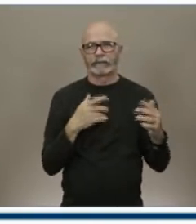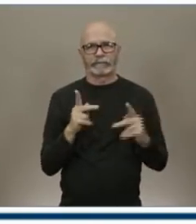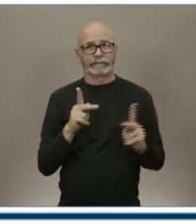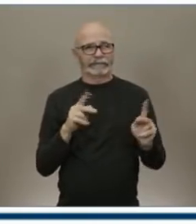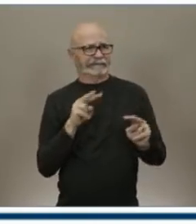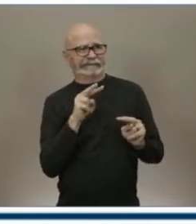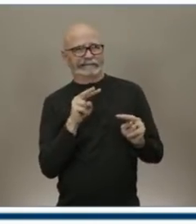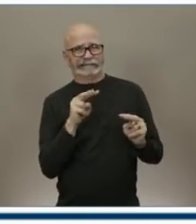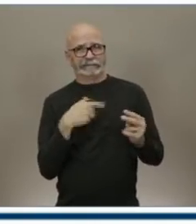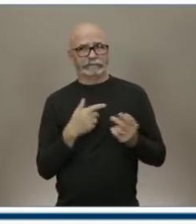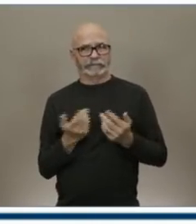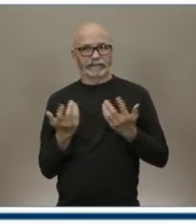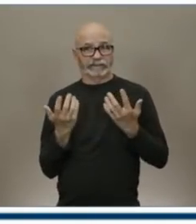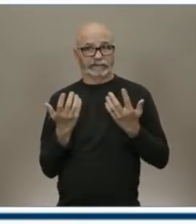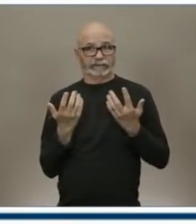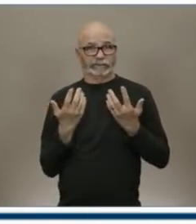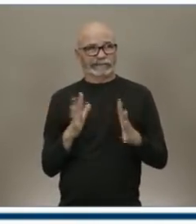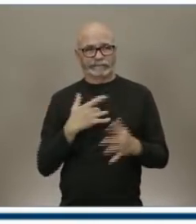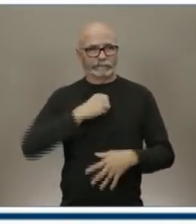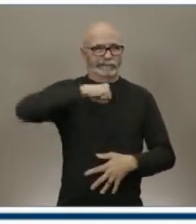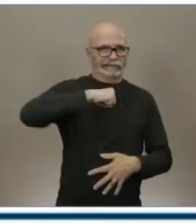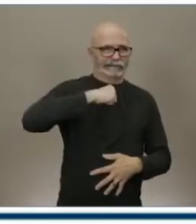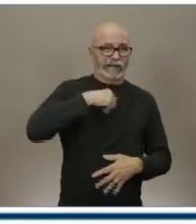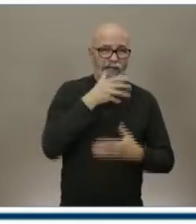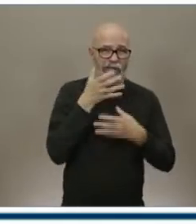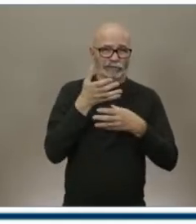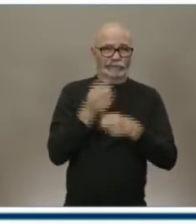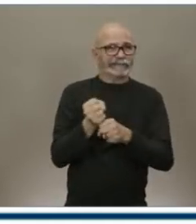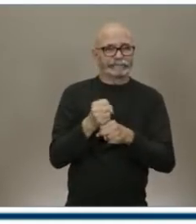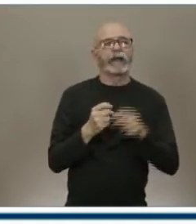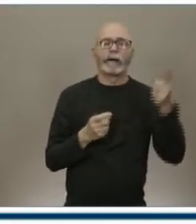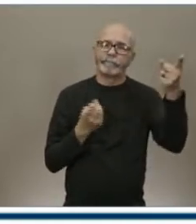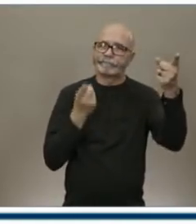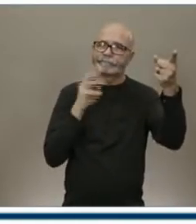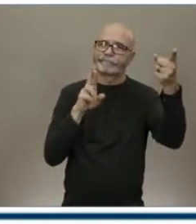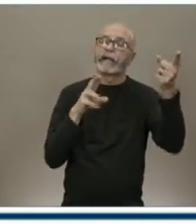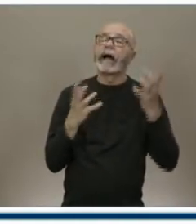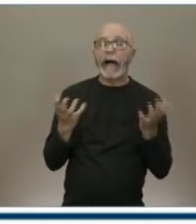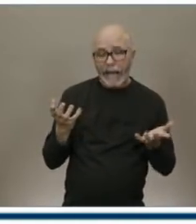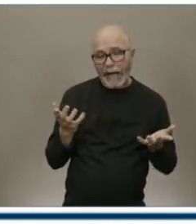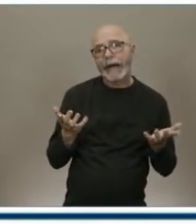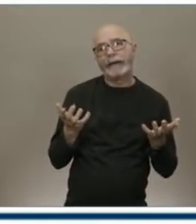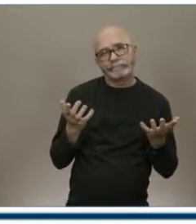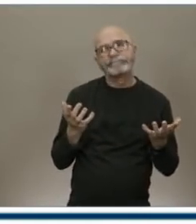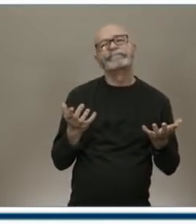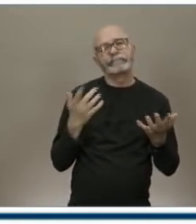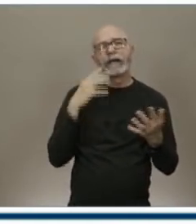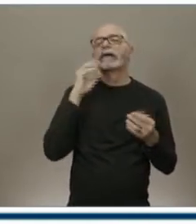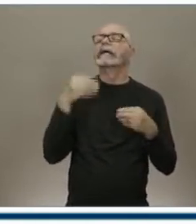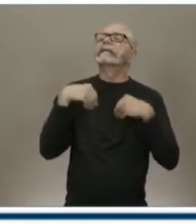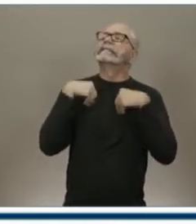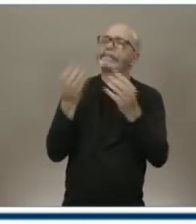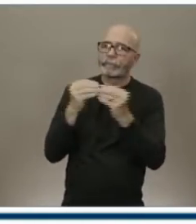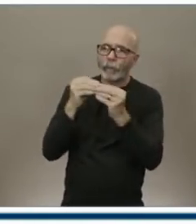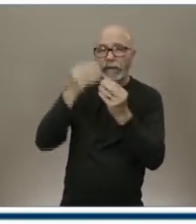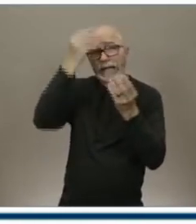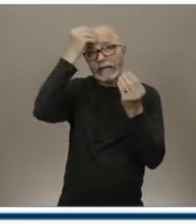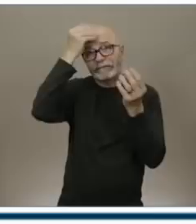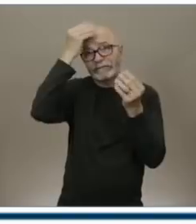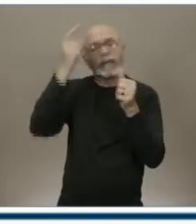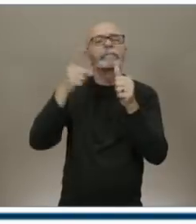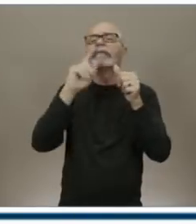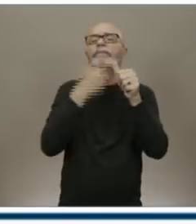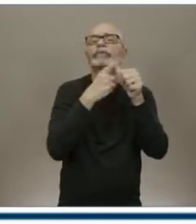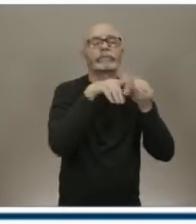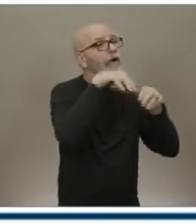more? So we'll provide more information as it becomes available, as we learn more through the research. But I'll come back to, and I heard